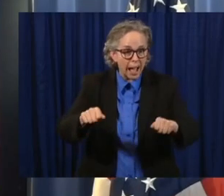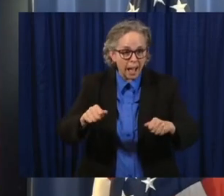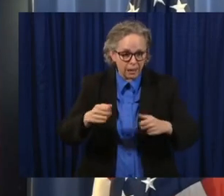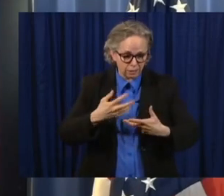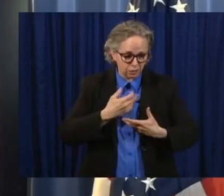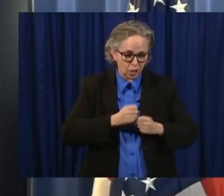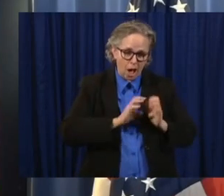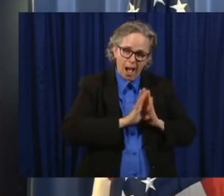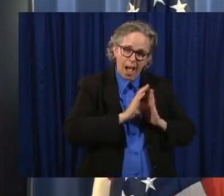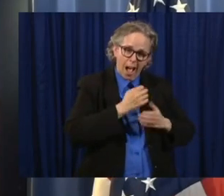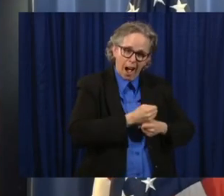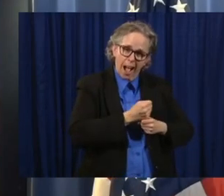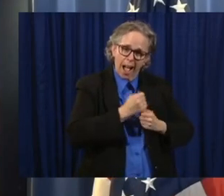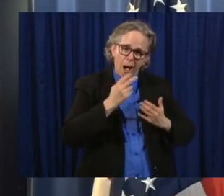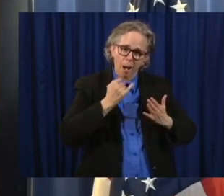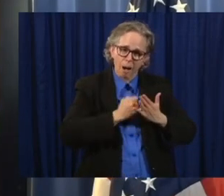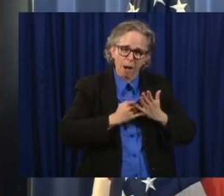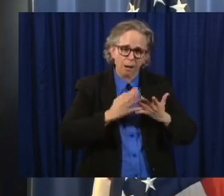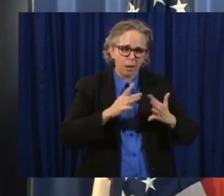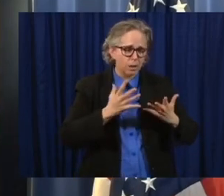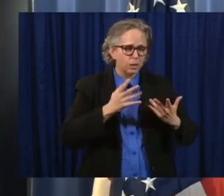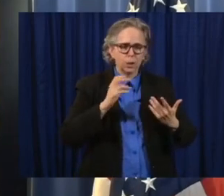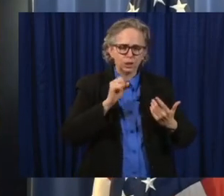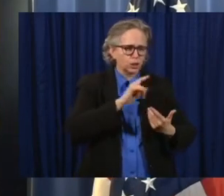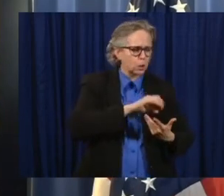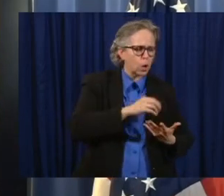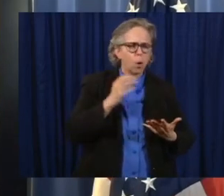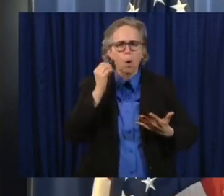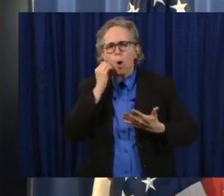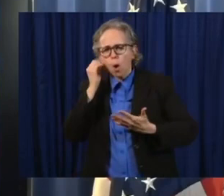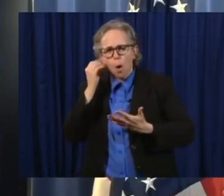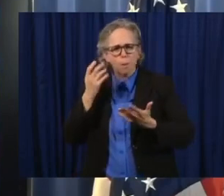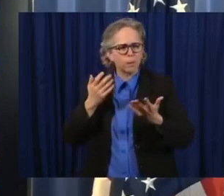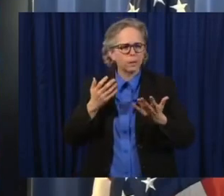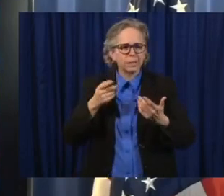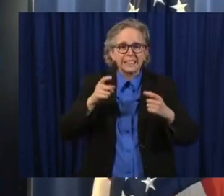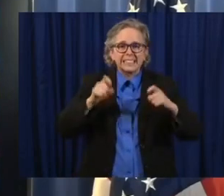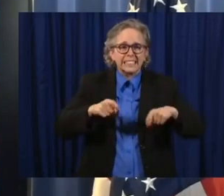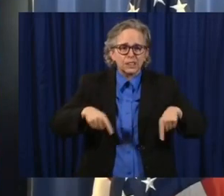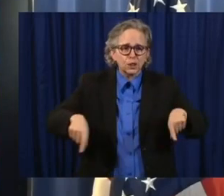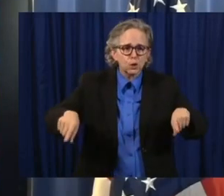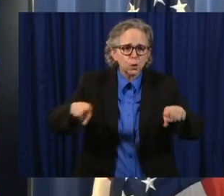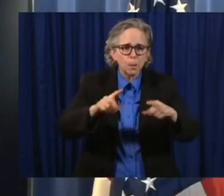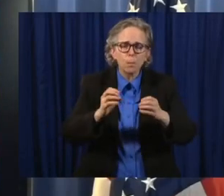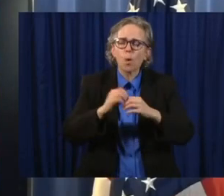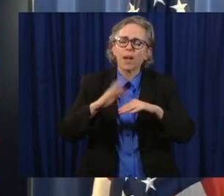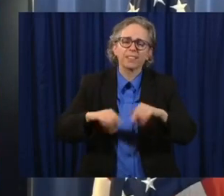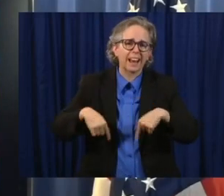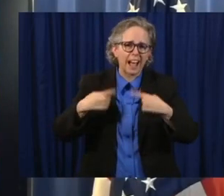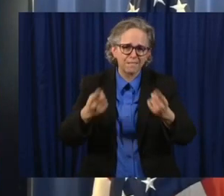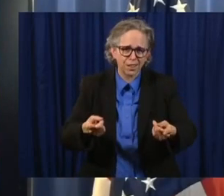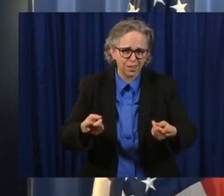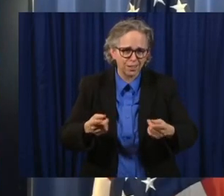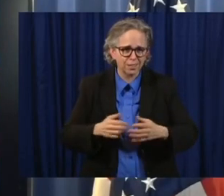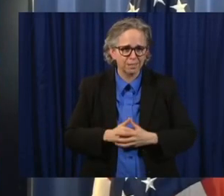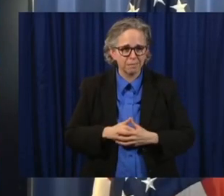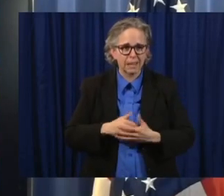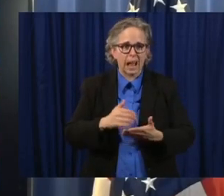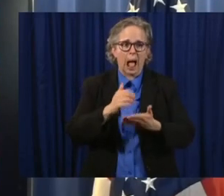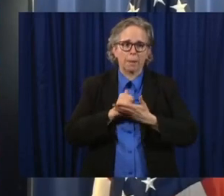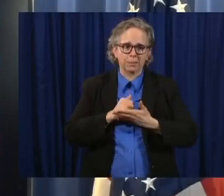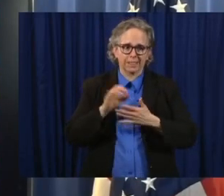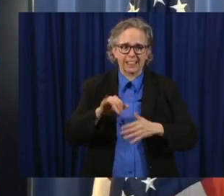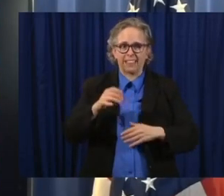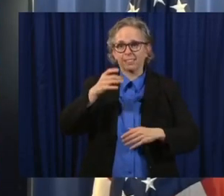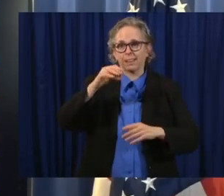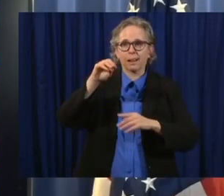create art at home, we need your voice and talent more than ever. Please help us show that, like a beacon of light illuminating